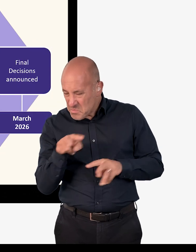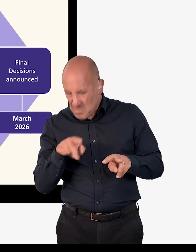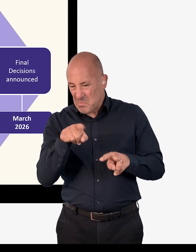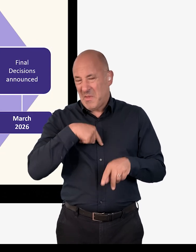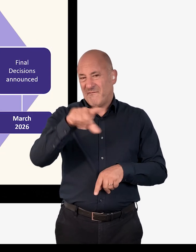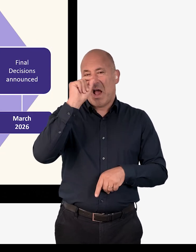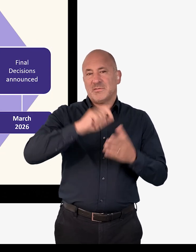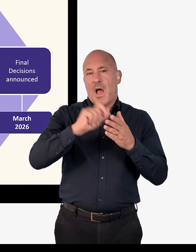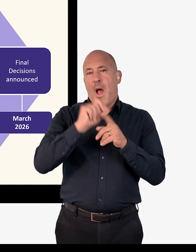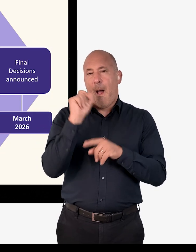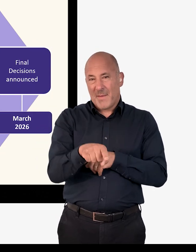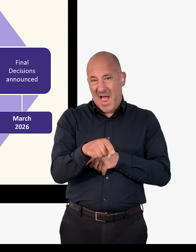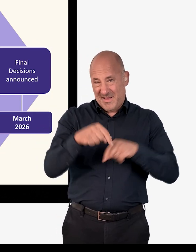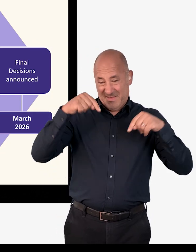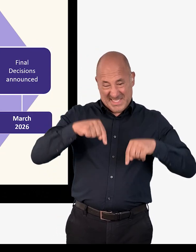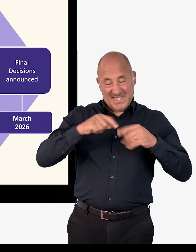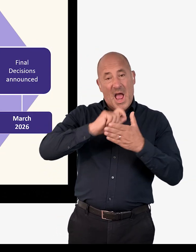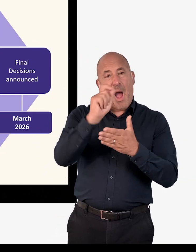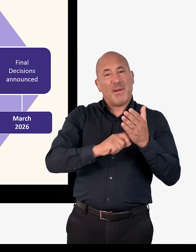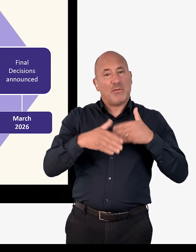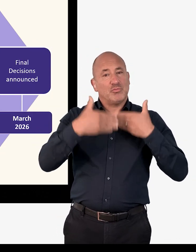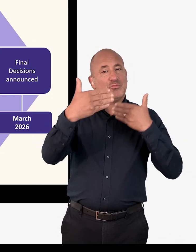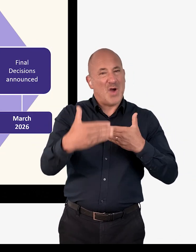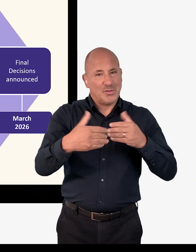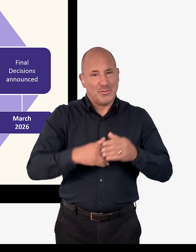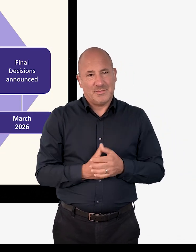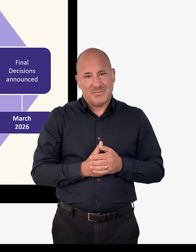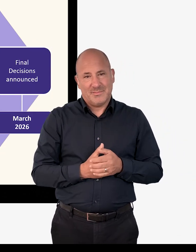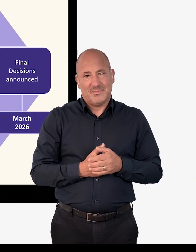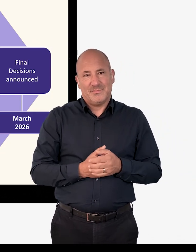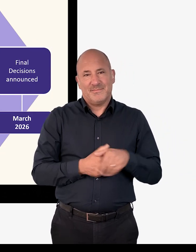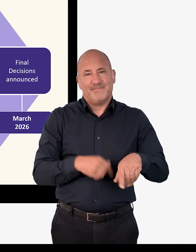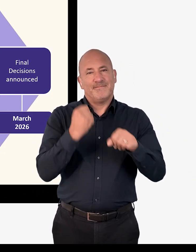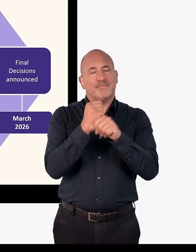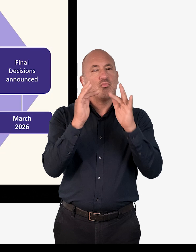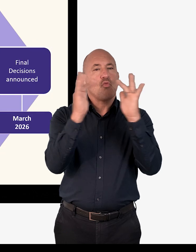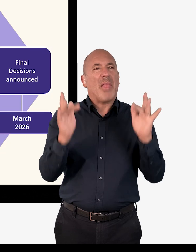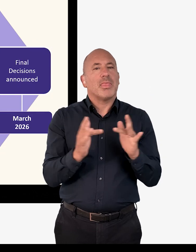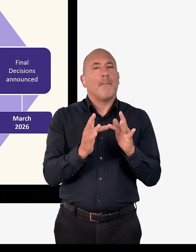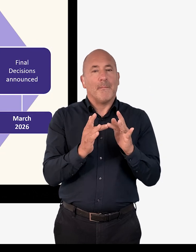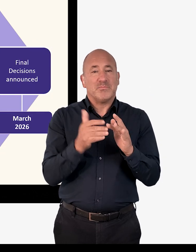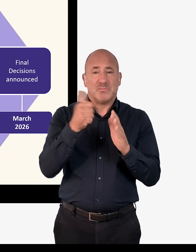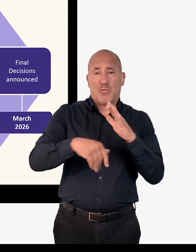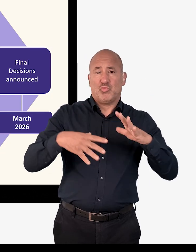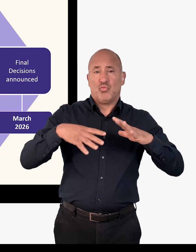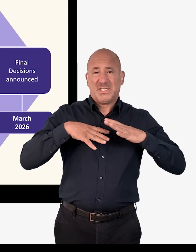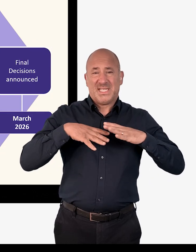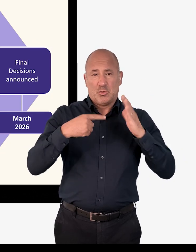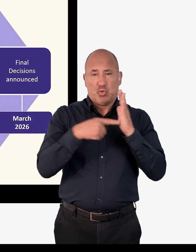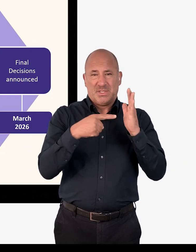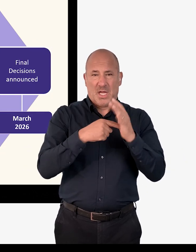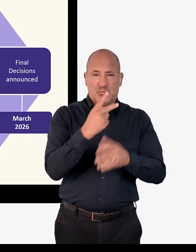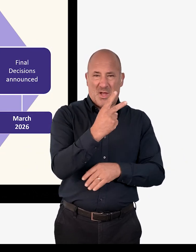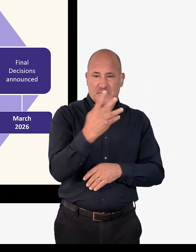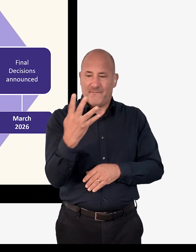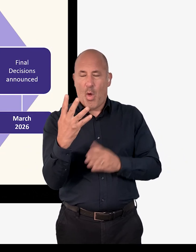who've been invited to apply, we're now at the application stage. Grantium opens for full applications